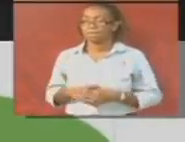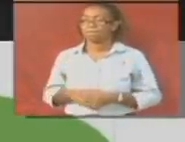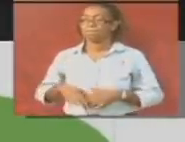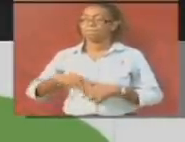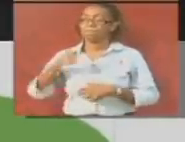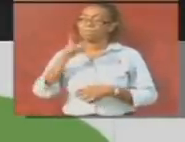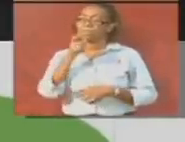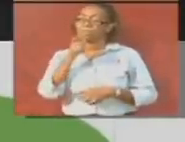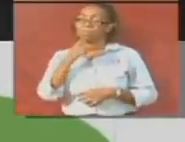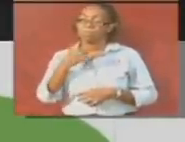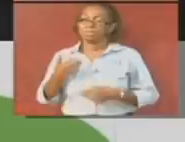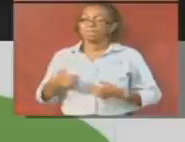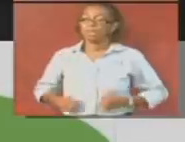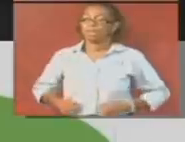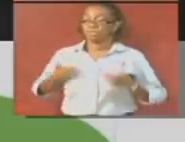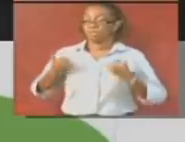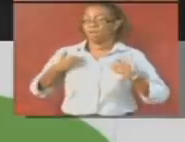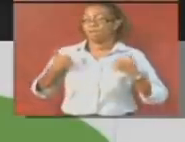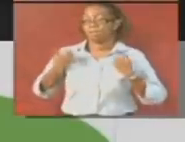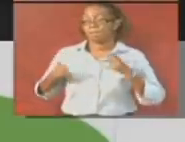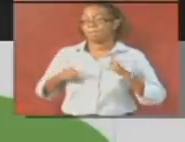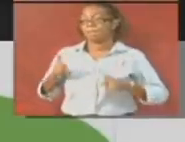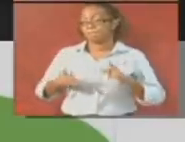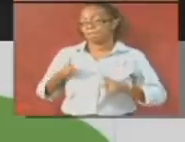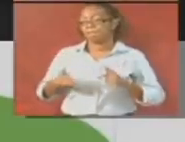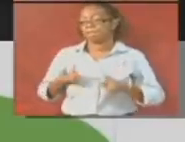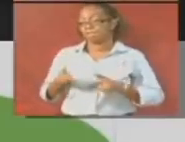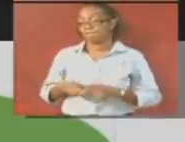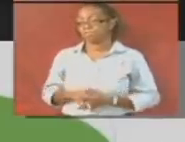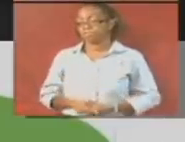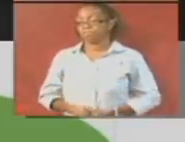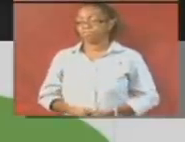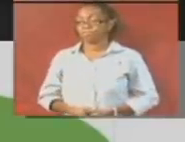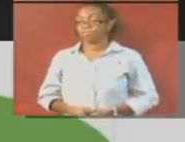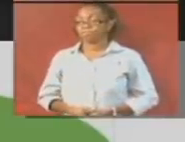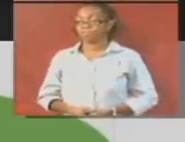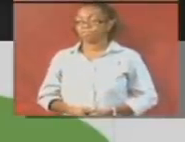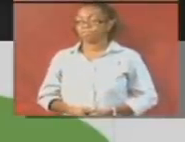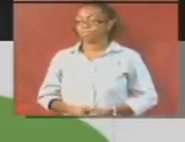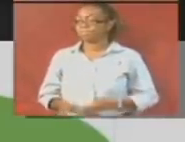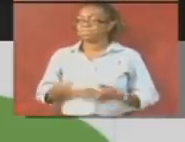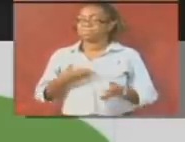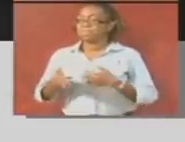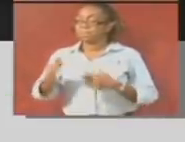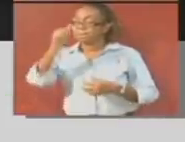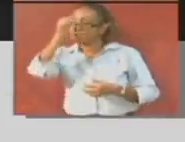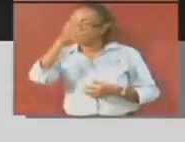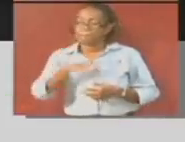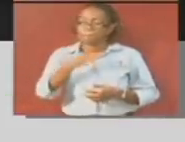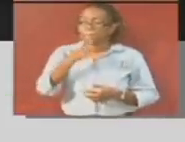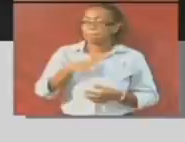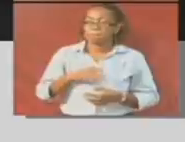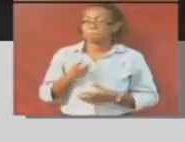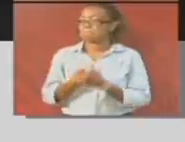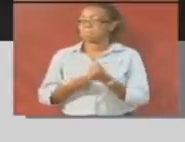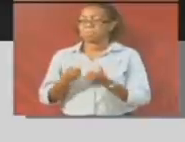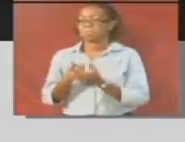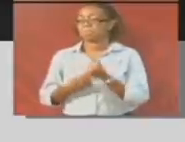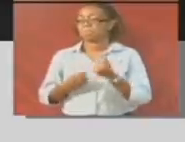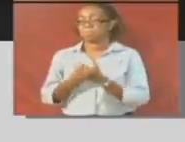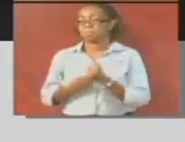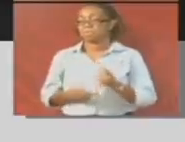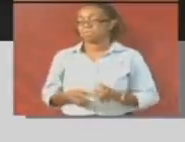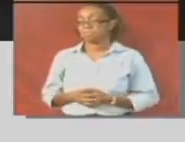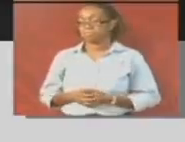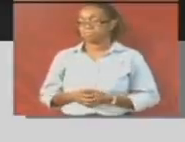older adults, and there was no difference between men and women. Next slide. So what we need to